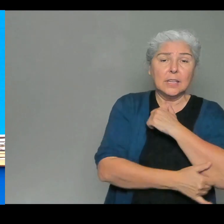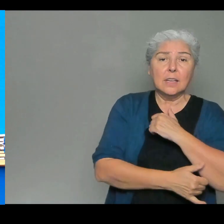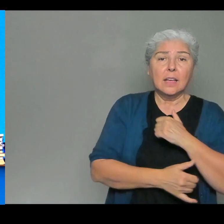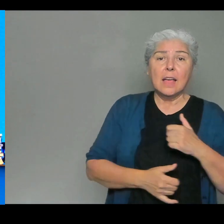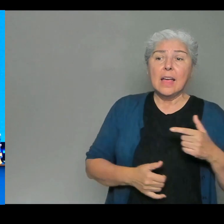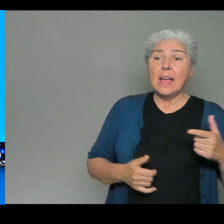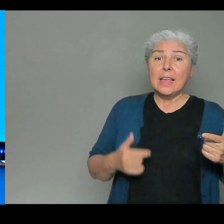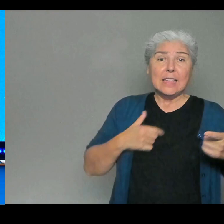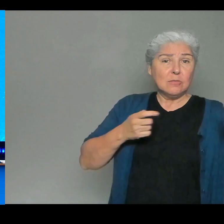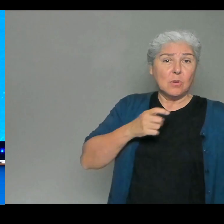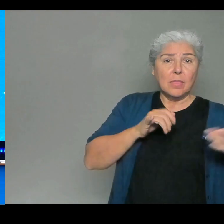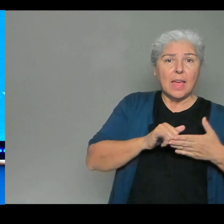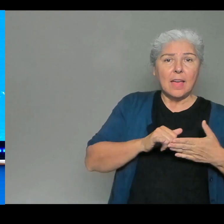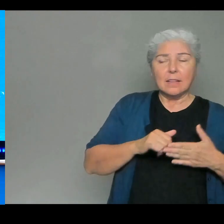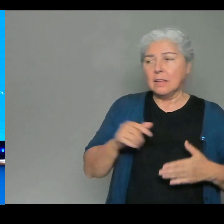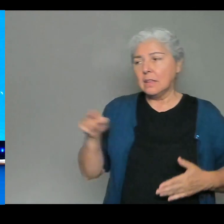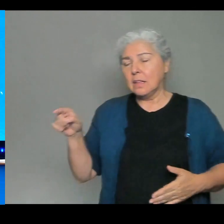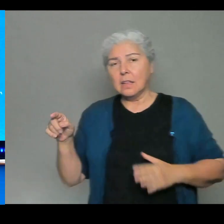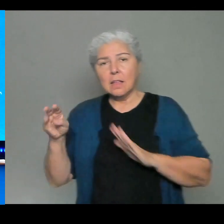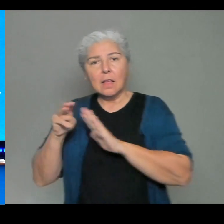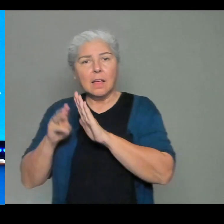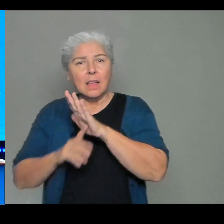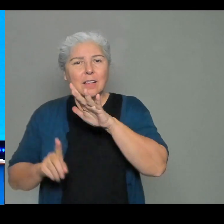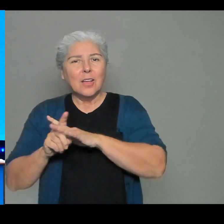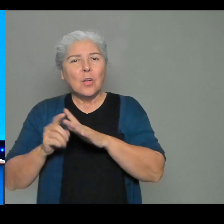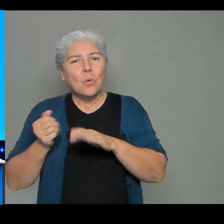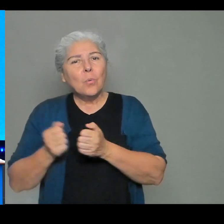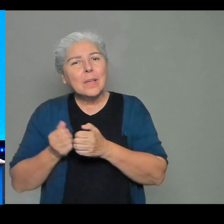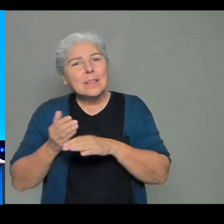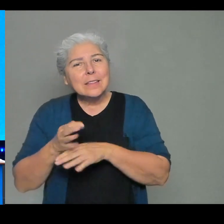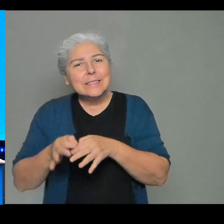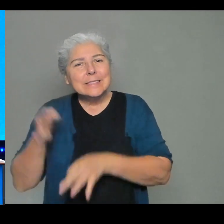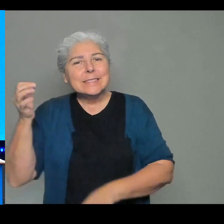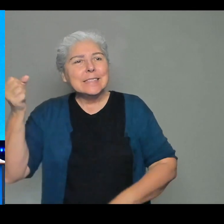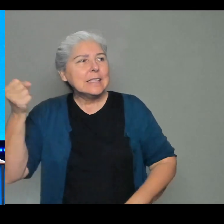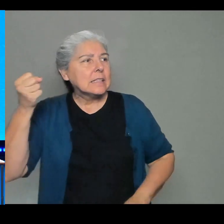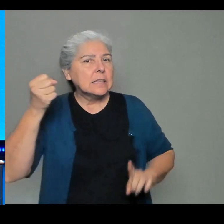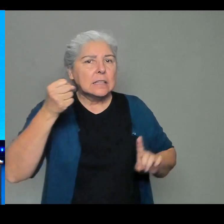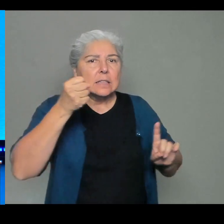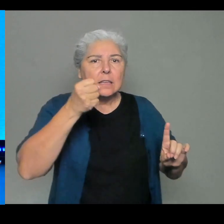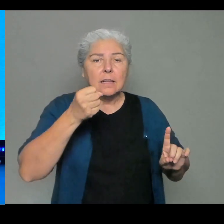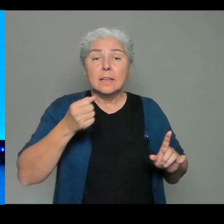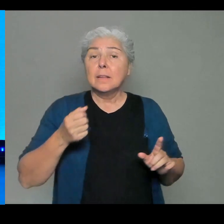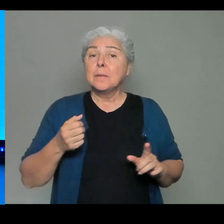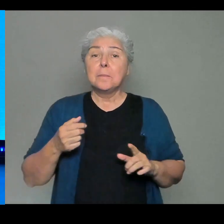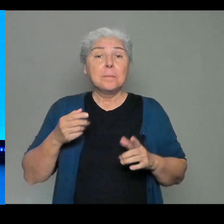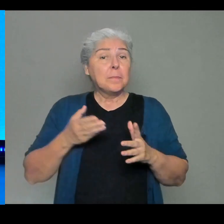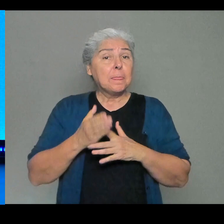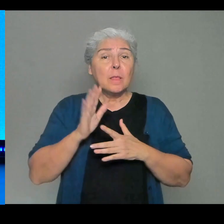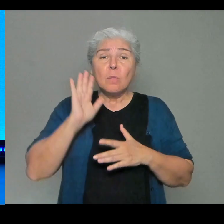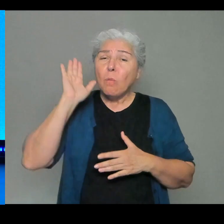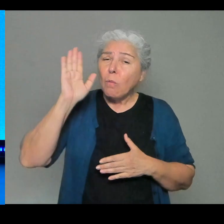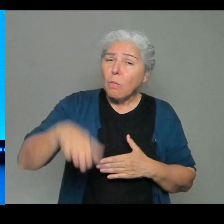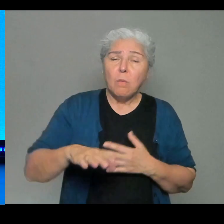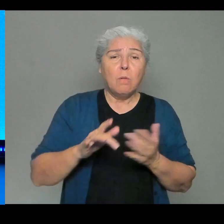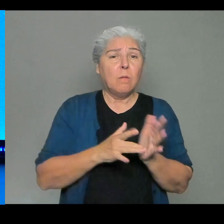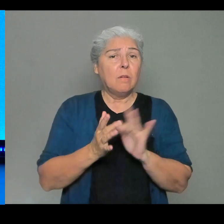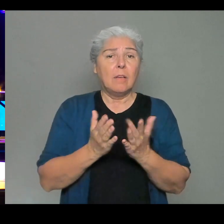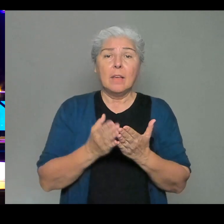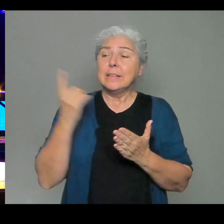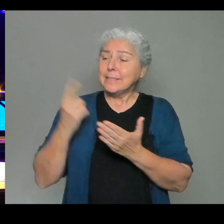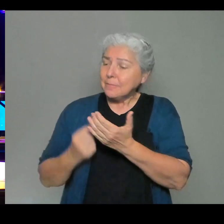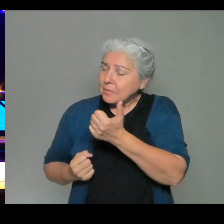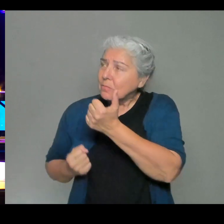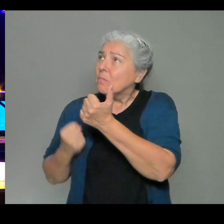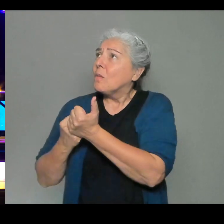and Moses had a stick. Now, in all God's stories throughout the Bible, there is someone who's promoting God's plan